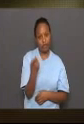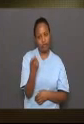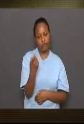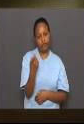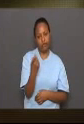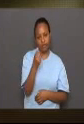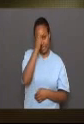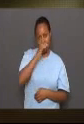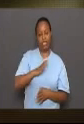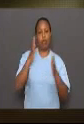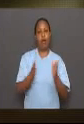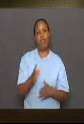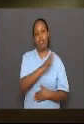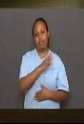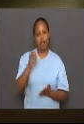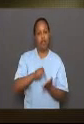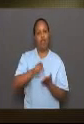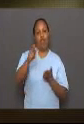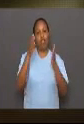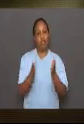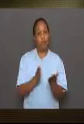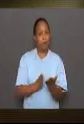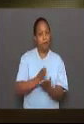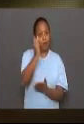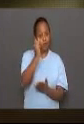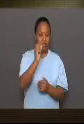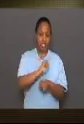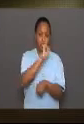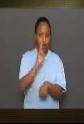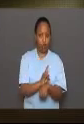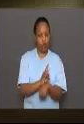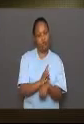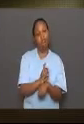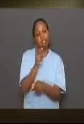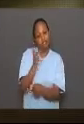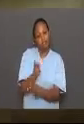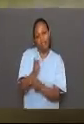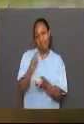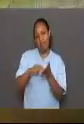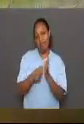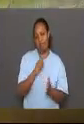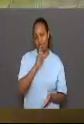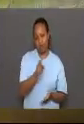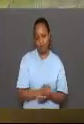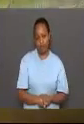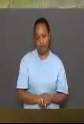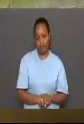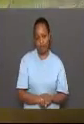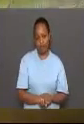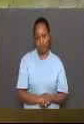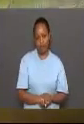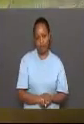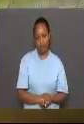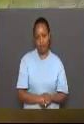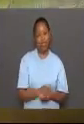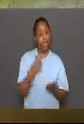human and democratic rights of citizens are protected too. This